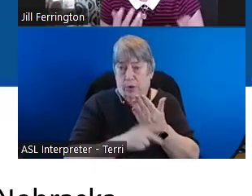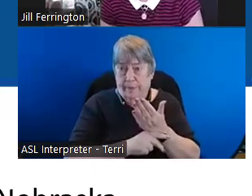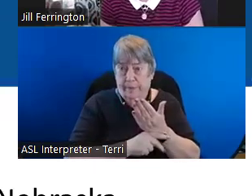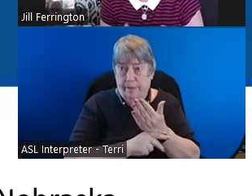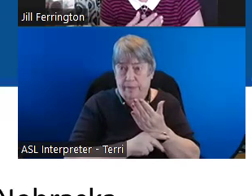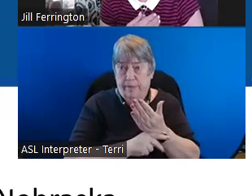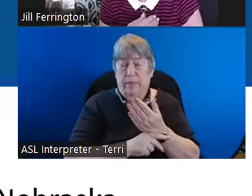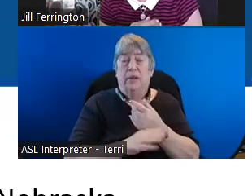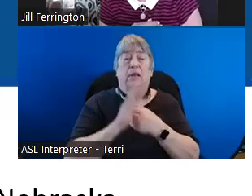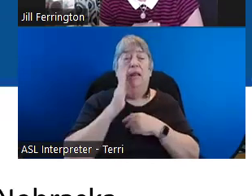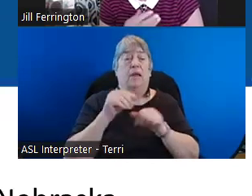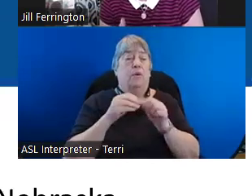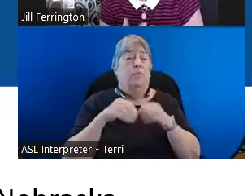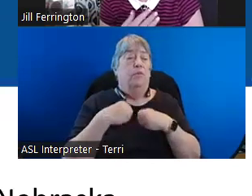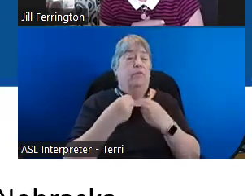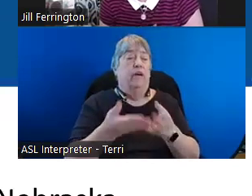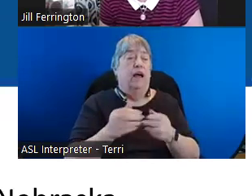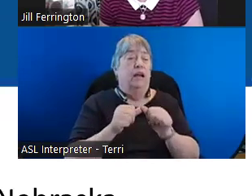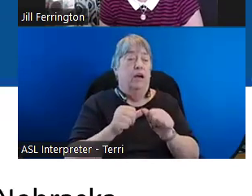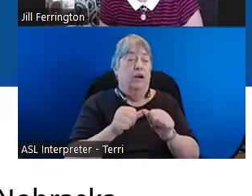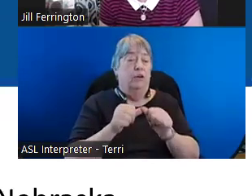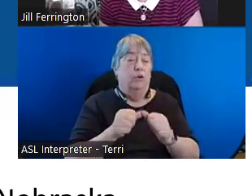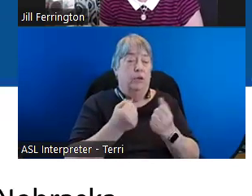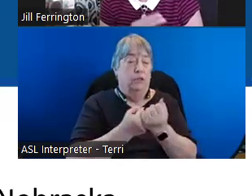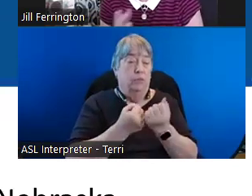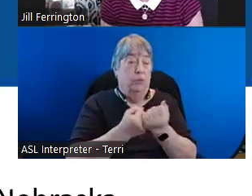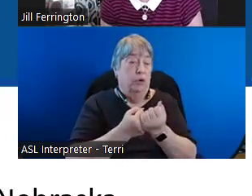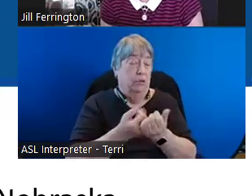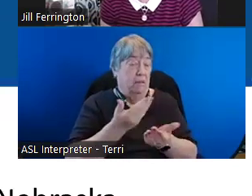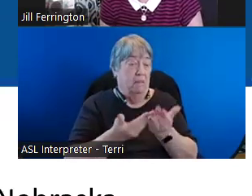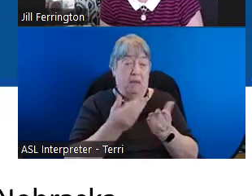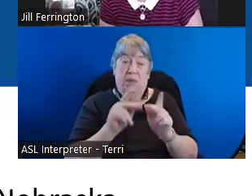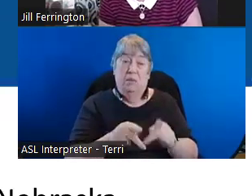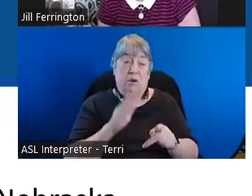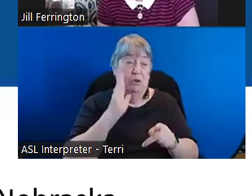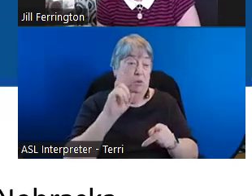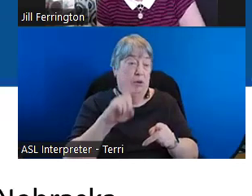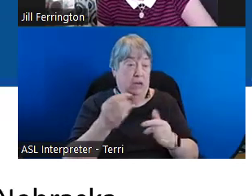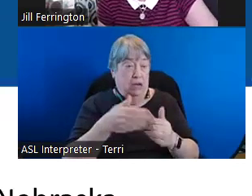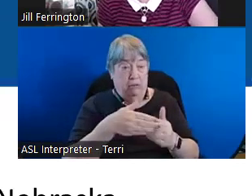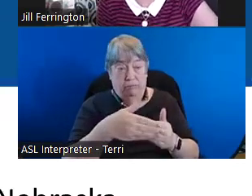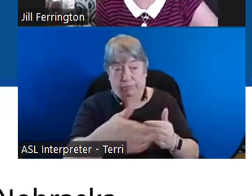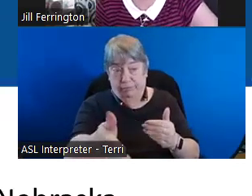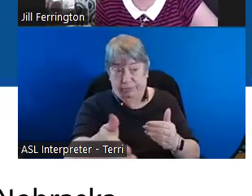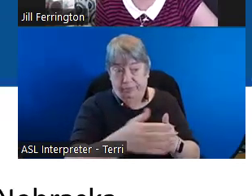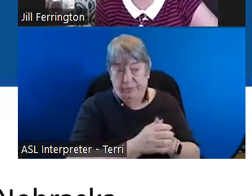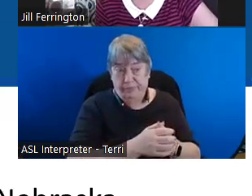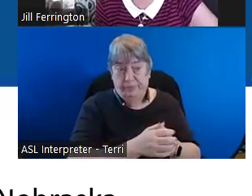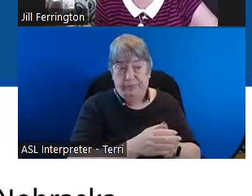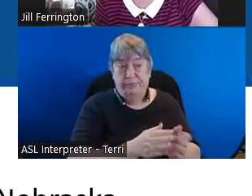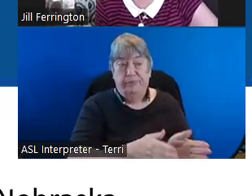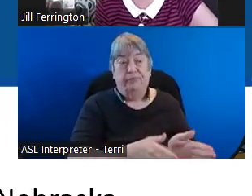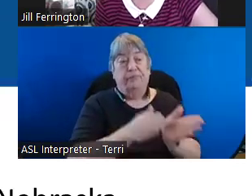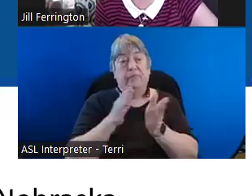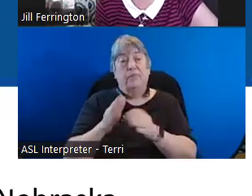the ongoing supports that a person may likely need over the course of their job. On the right side are